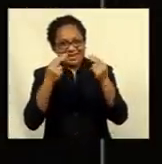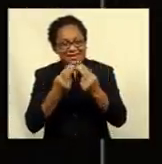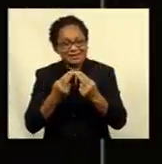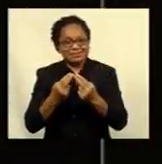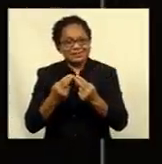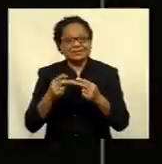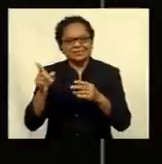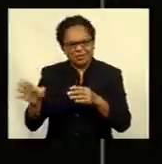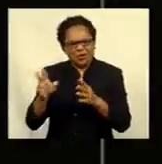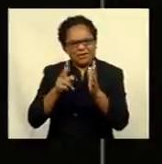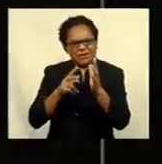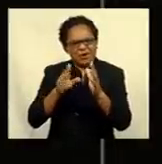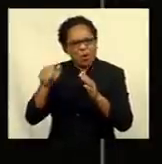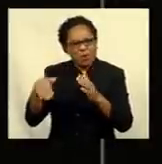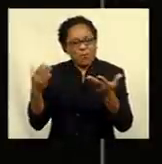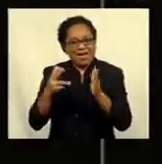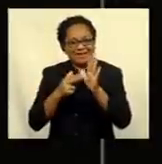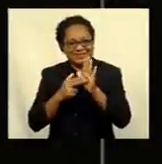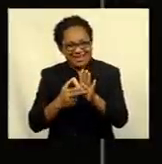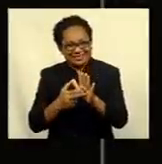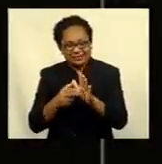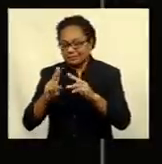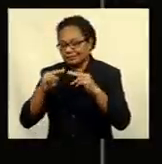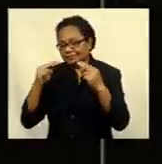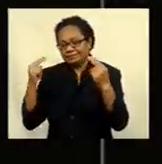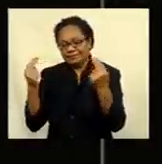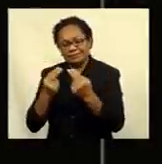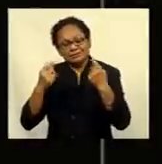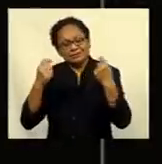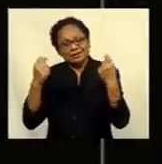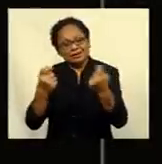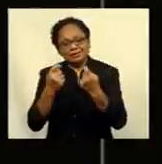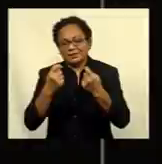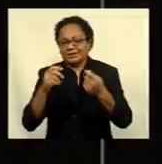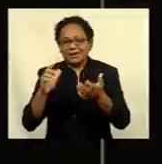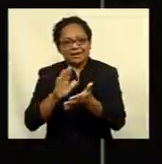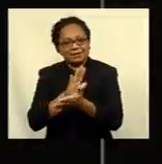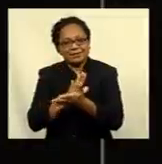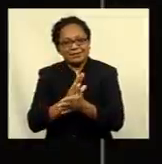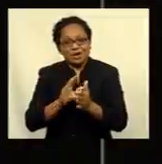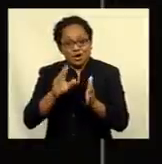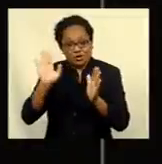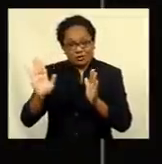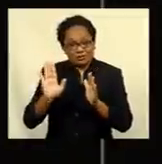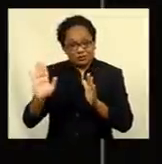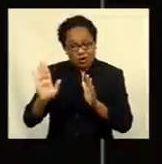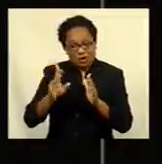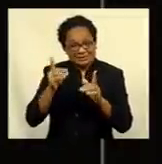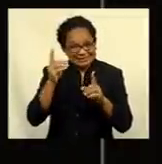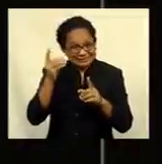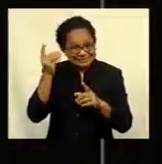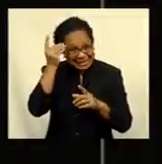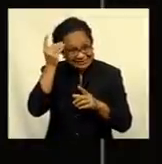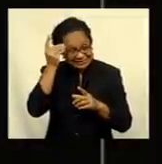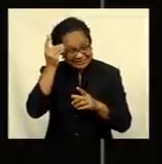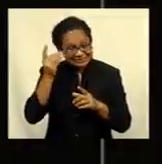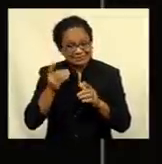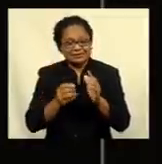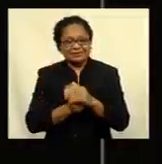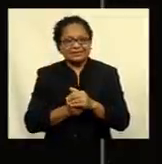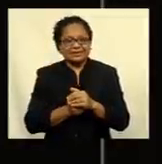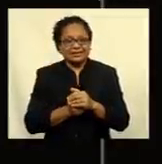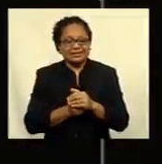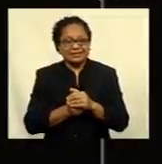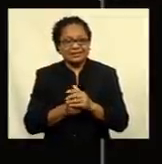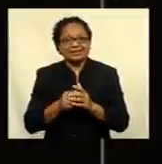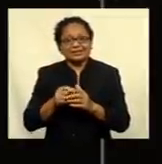won gold at the Olympics. Speaking to FBC Sports, Meli Nderenalangi's father, Ratu Vuniani Nderenalangi, also known as the White